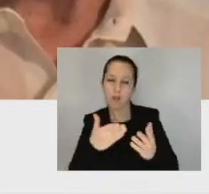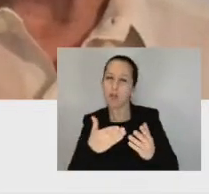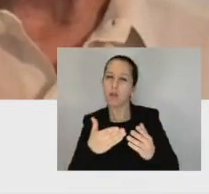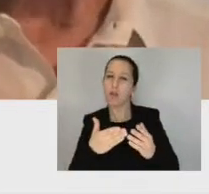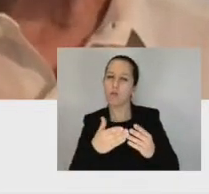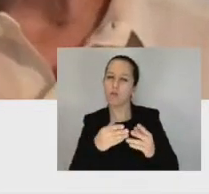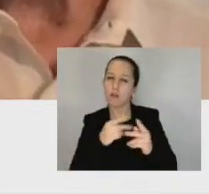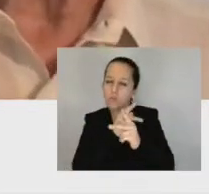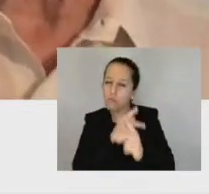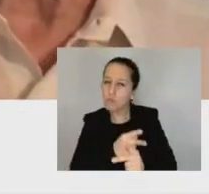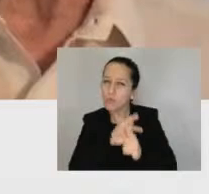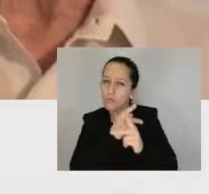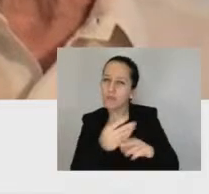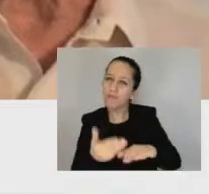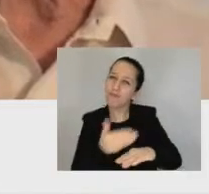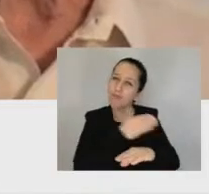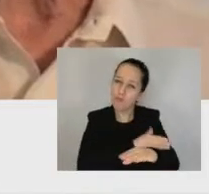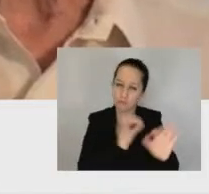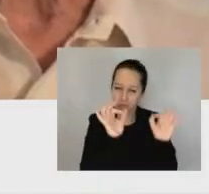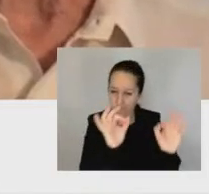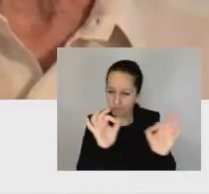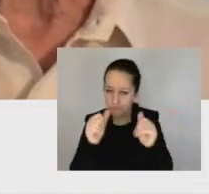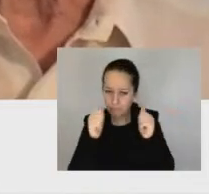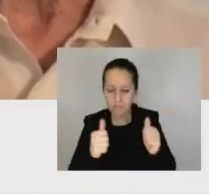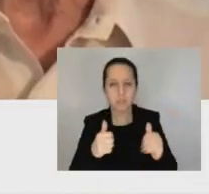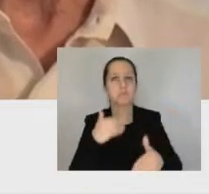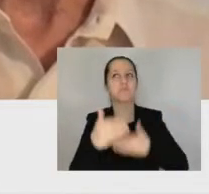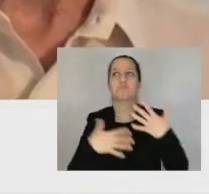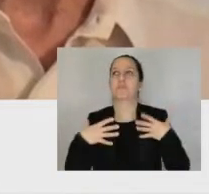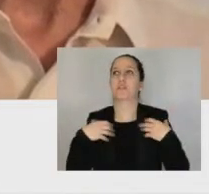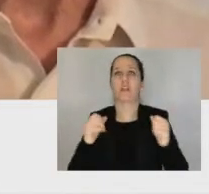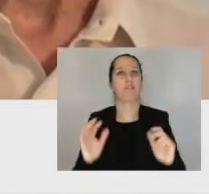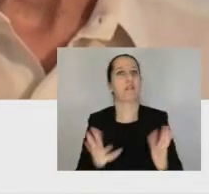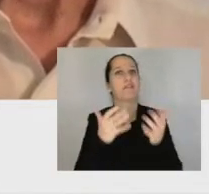and have made them part of social policy.